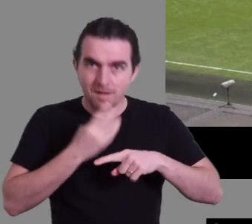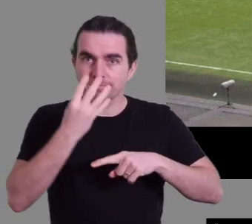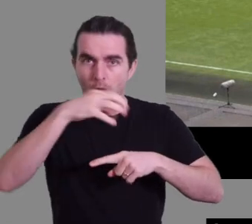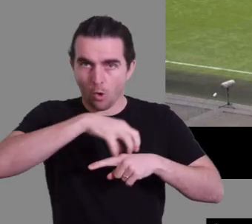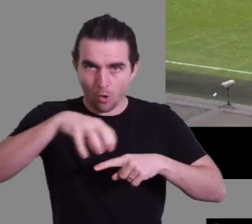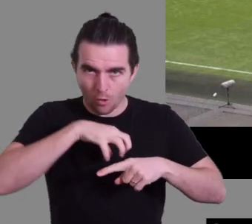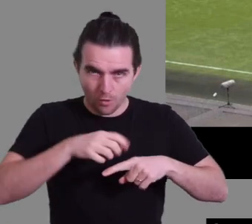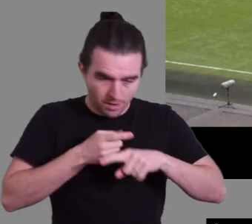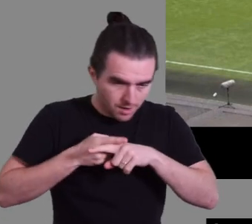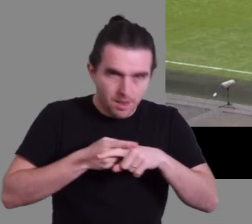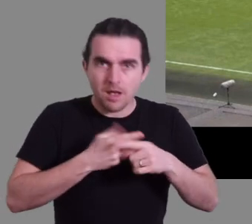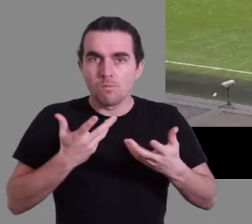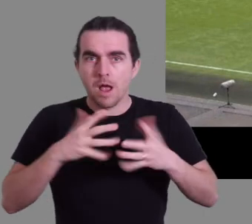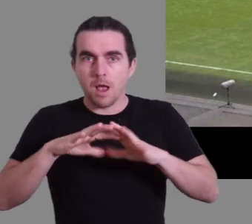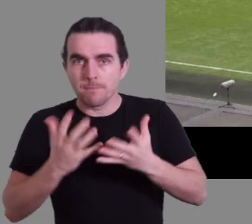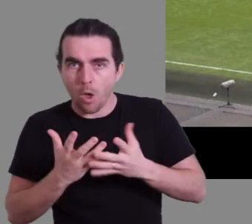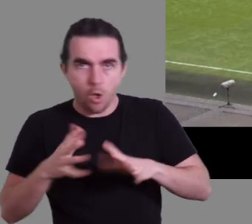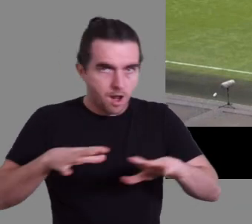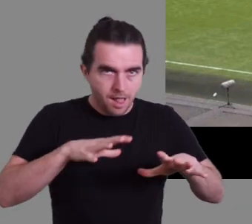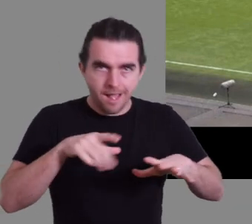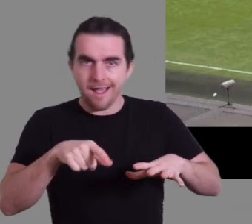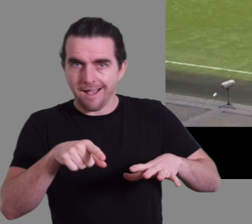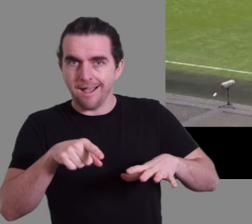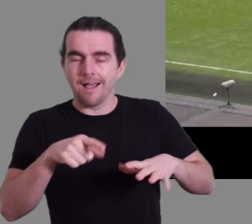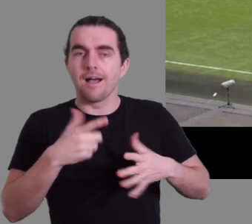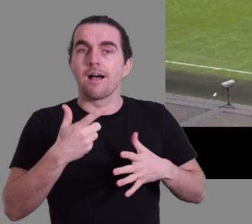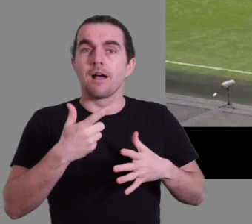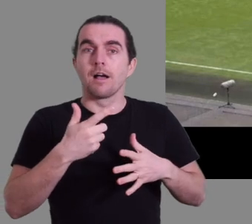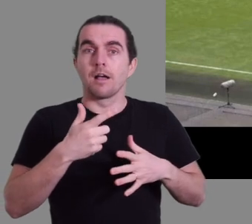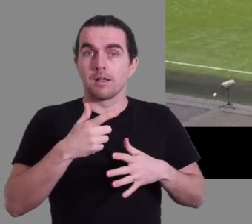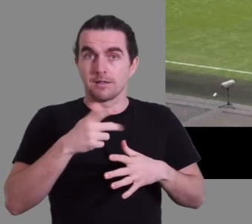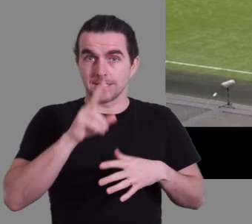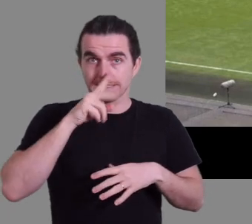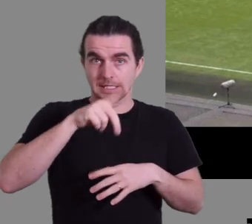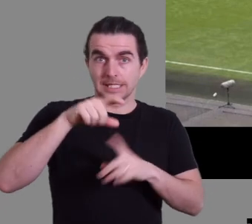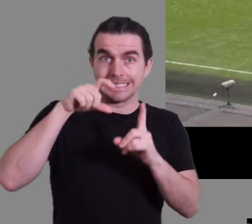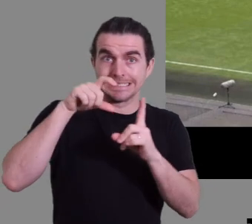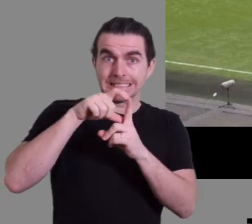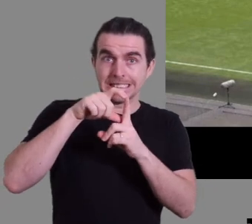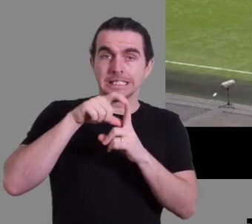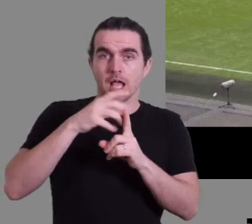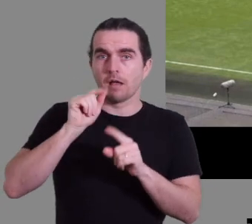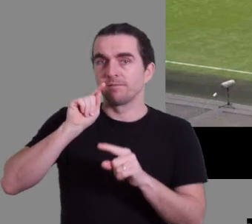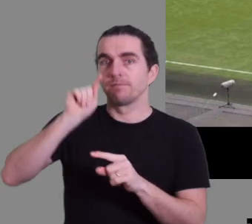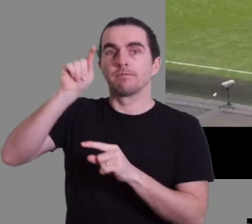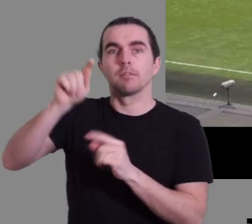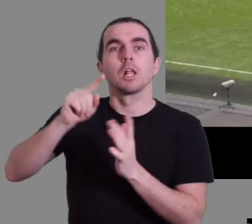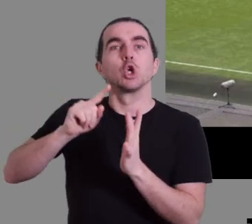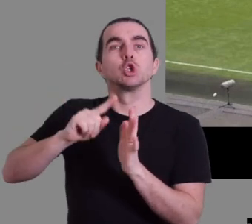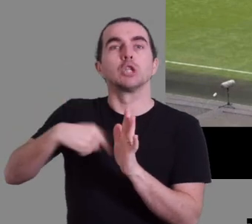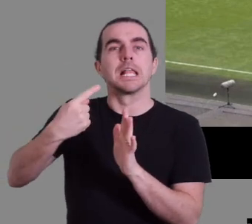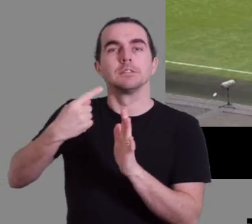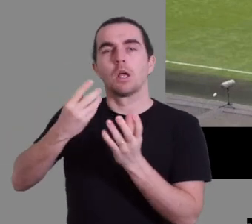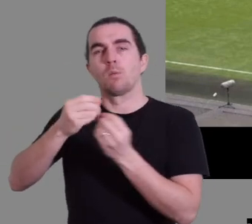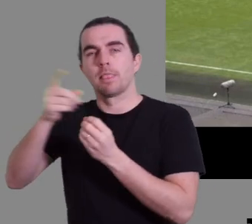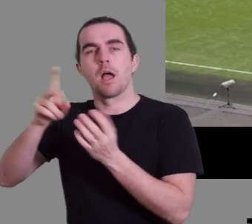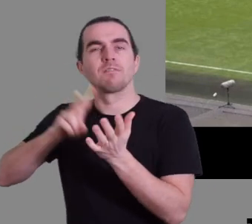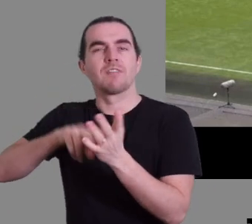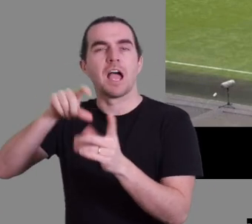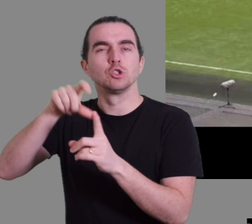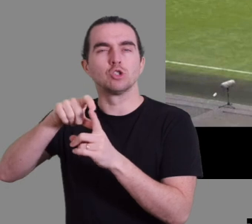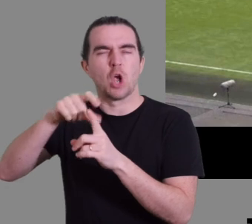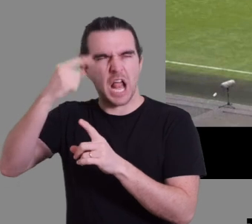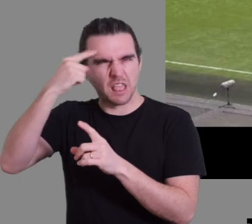the quadrant on the ball. But if we were to look to the top right-hand corner in the D, we've got Jesus